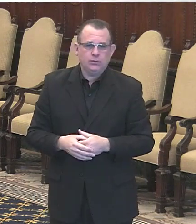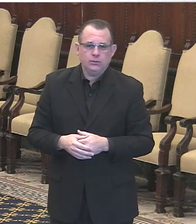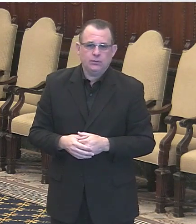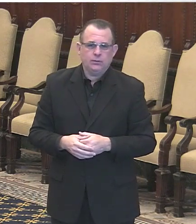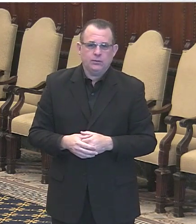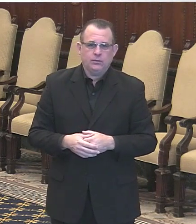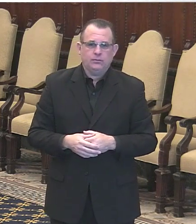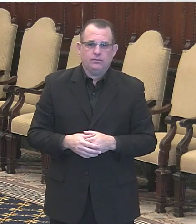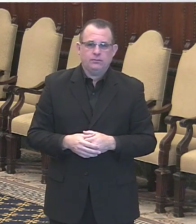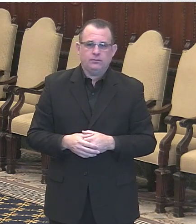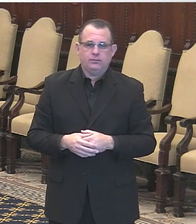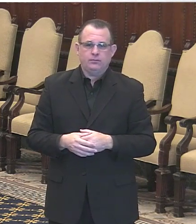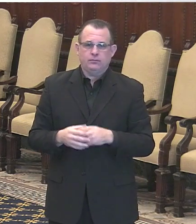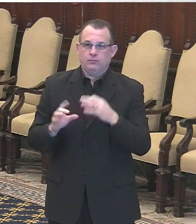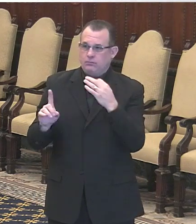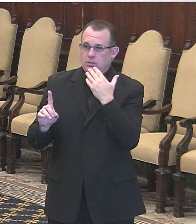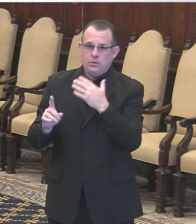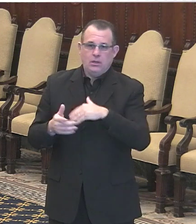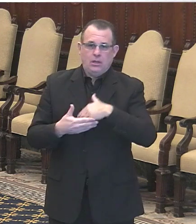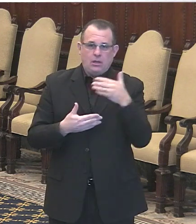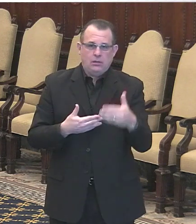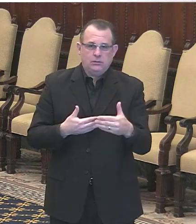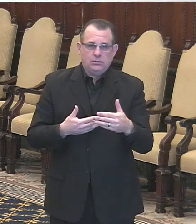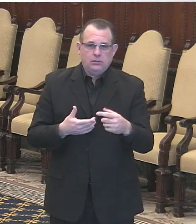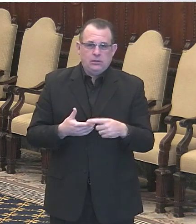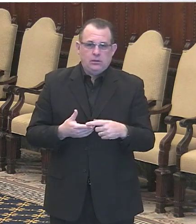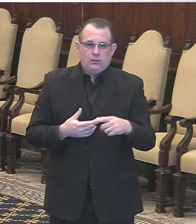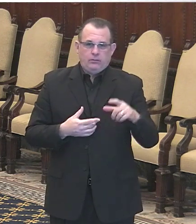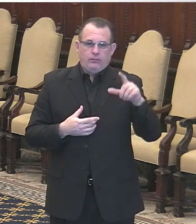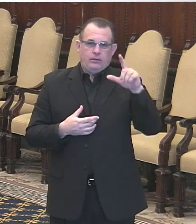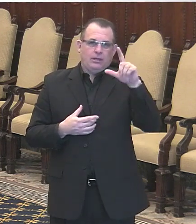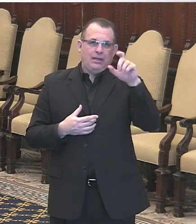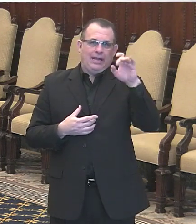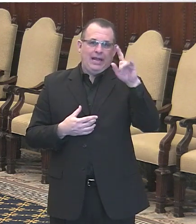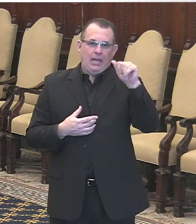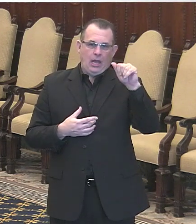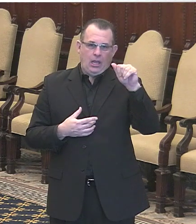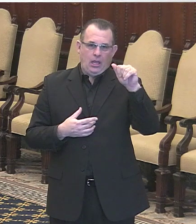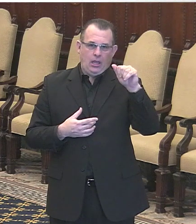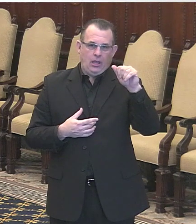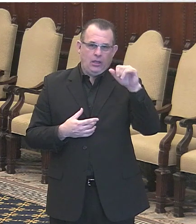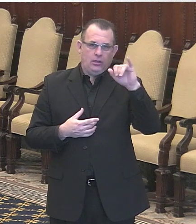Thank you, Cheryl. We are going to go to Layla Jones of Billy Penn.